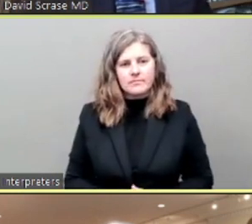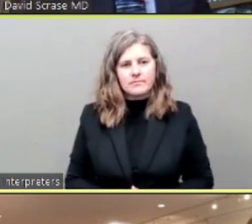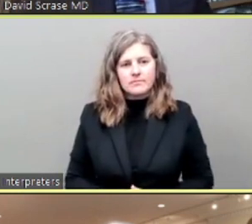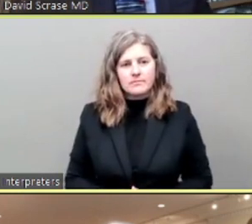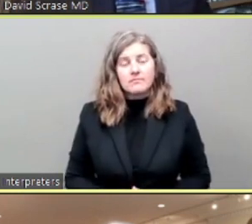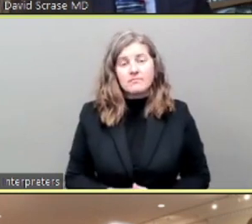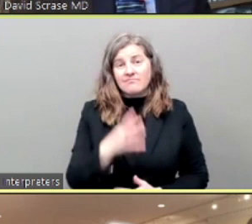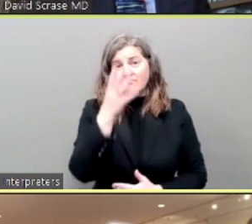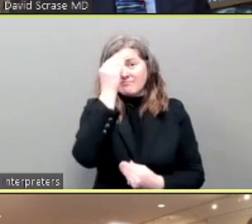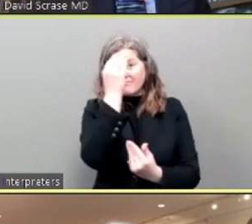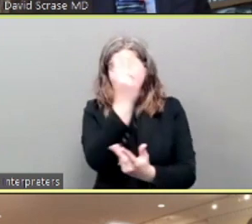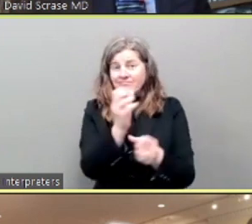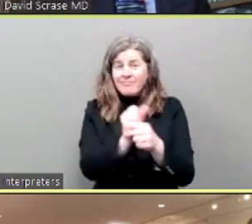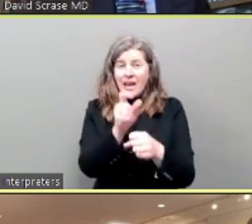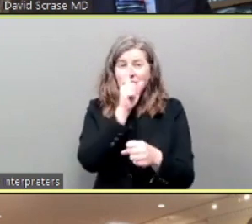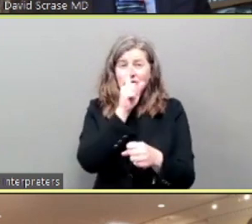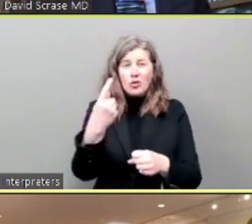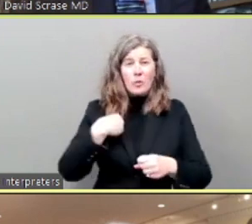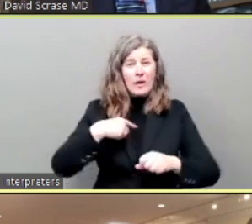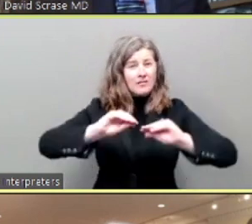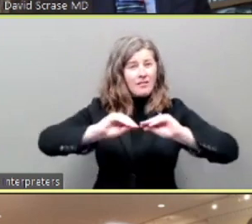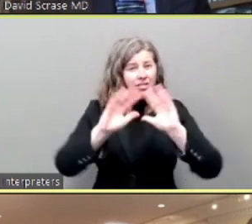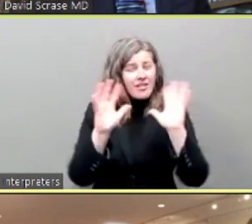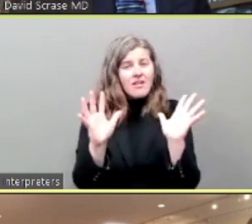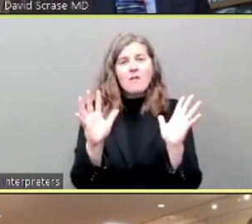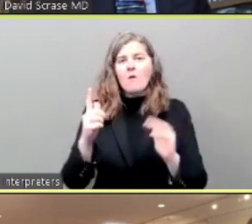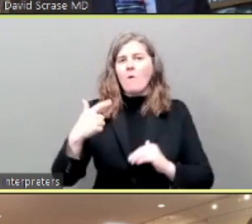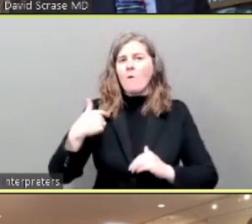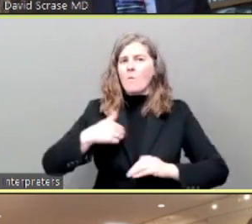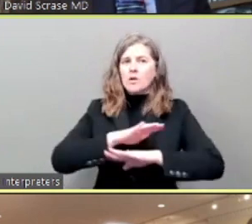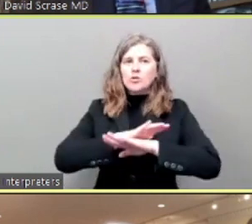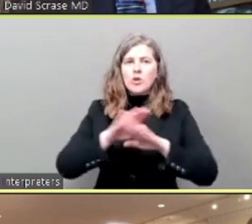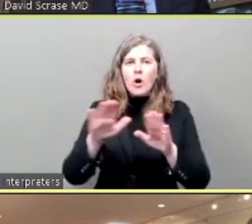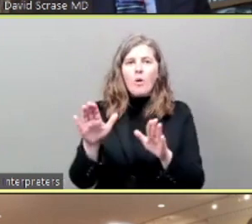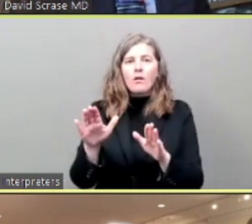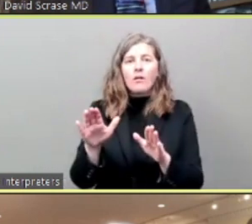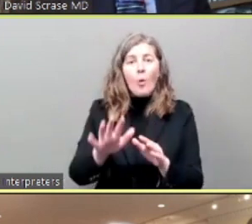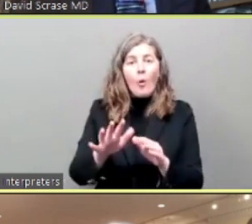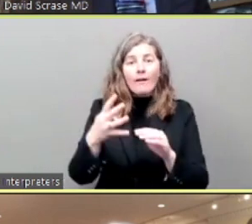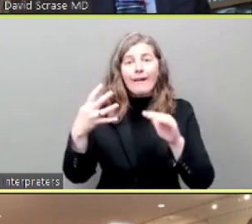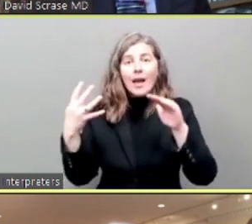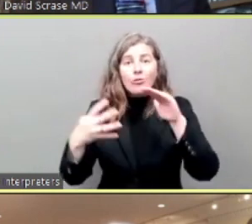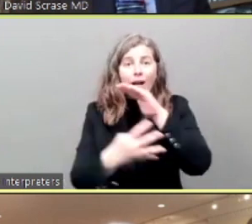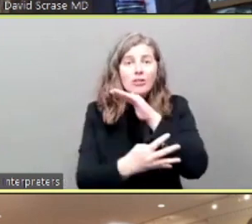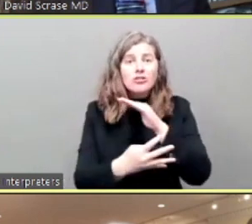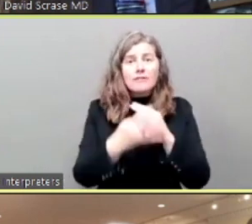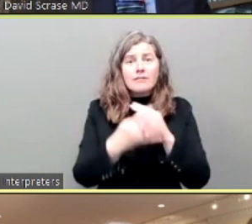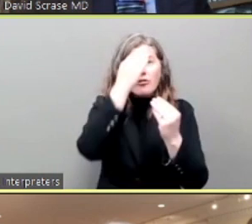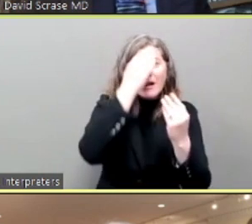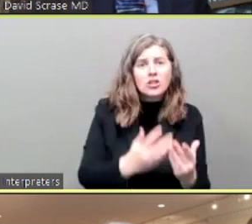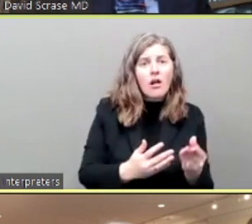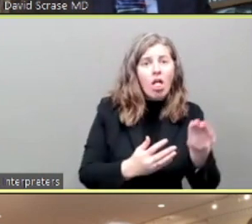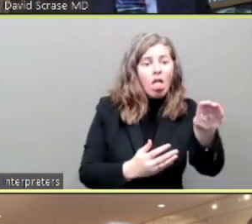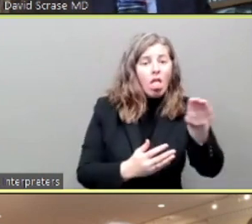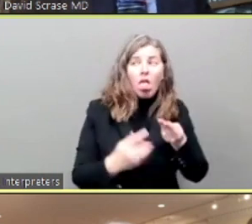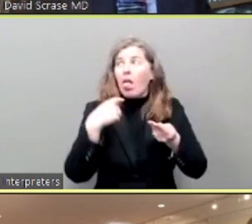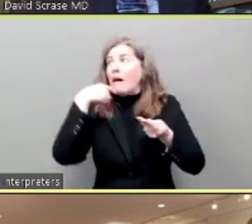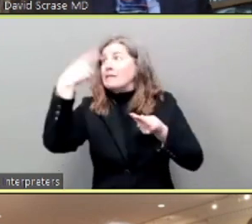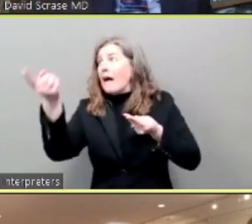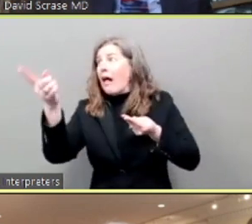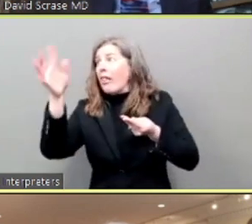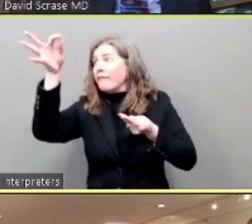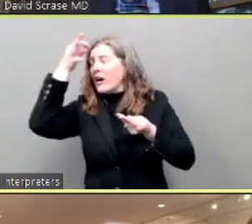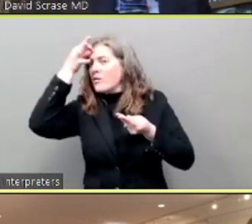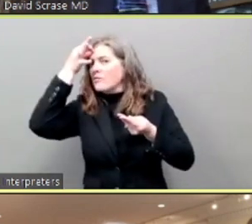So I want to make sure that we're clear that we do not share immigration status information with the federal government. We do